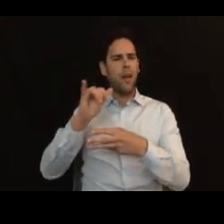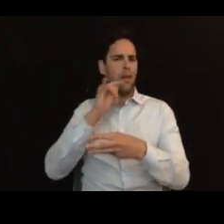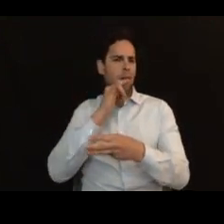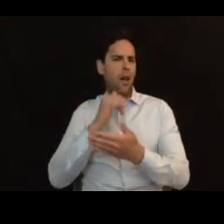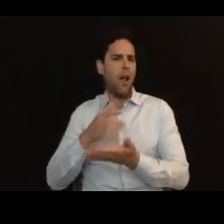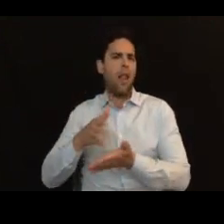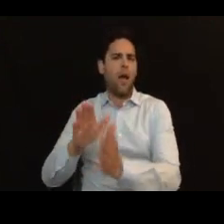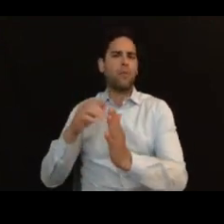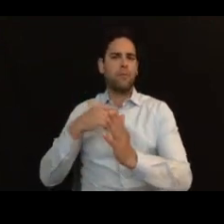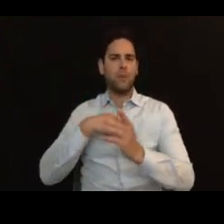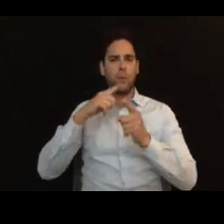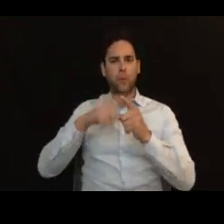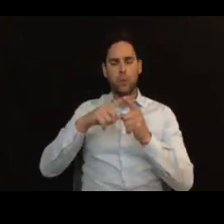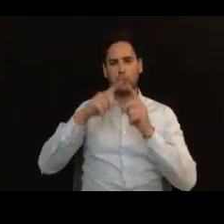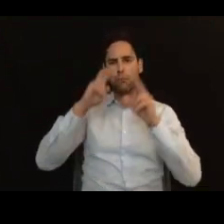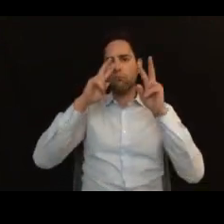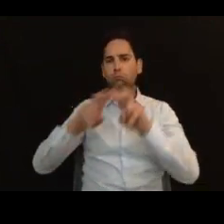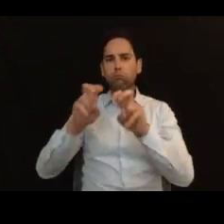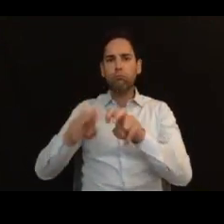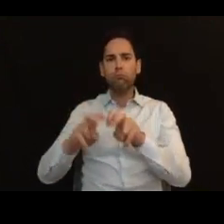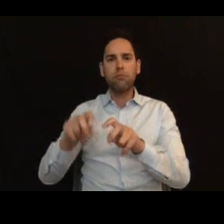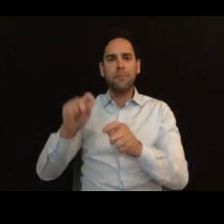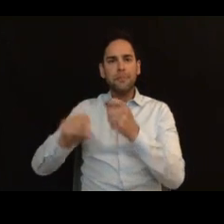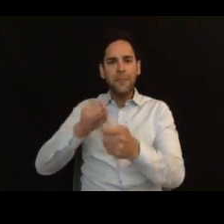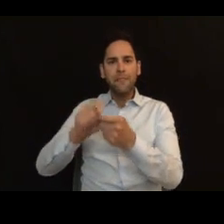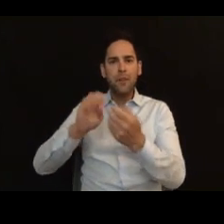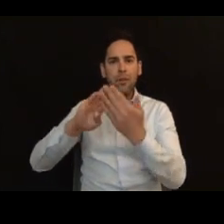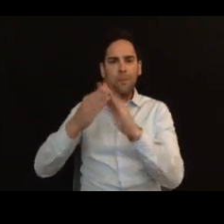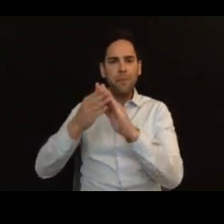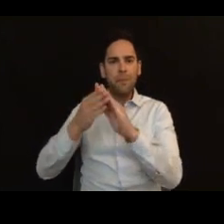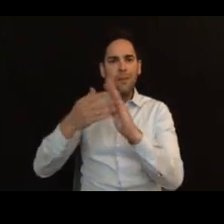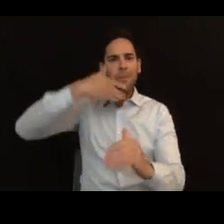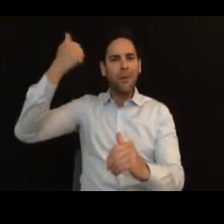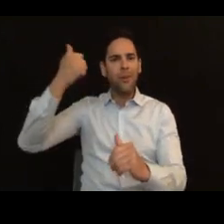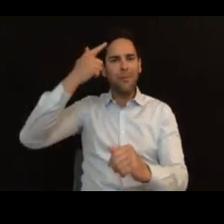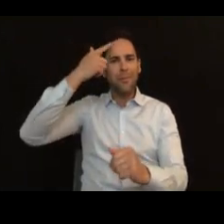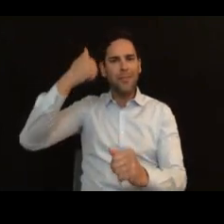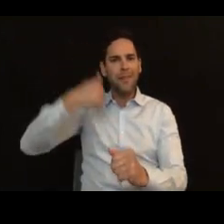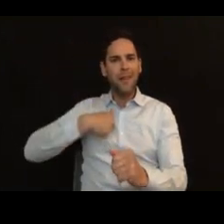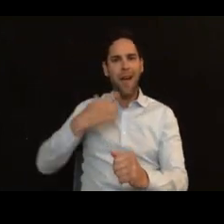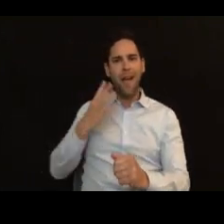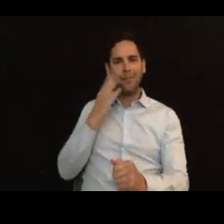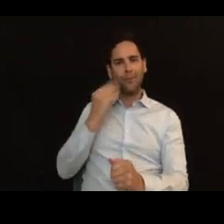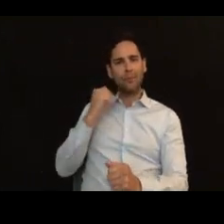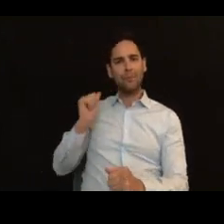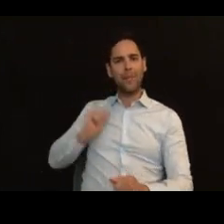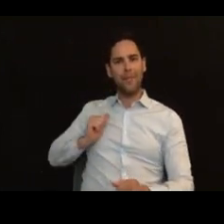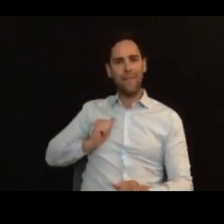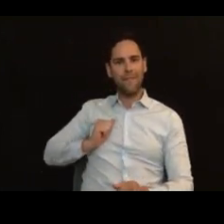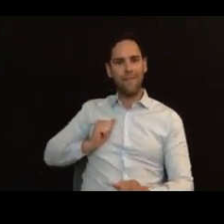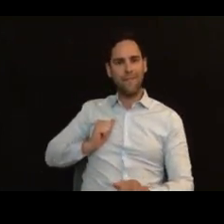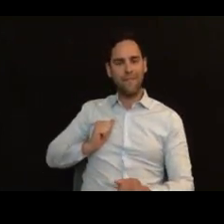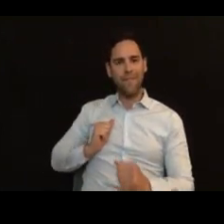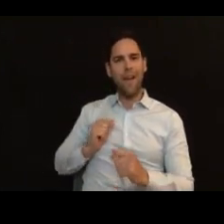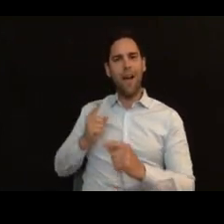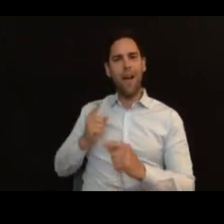able to understand certain communities based on the lived experiences that I've had as a person with